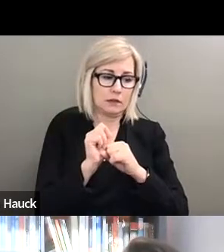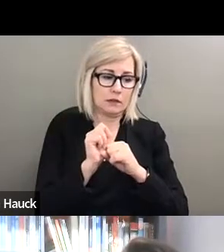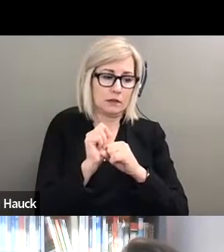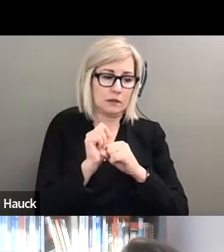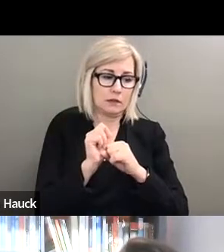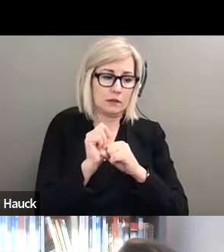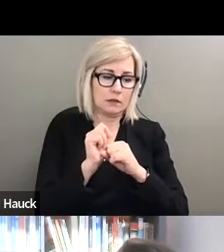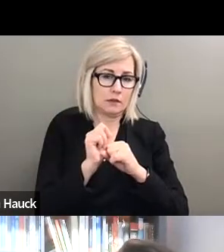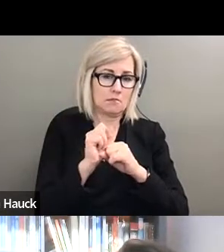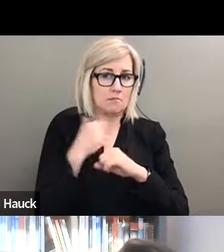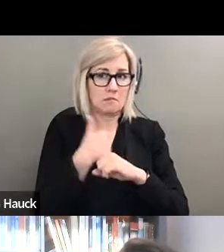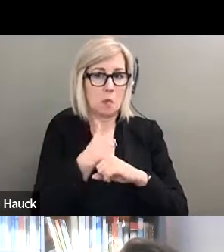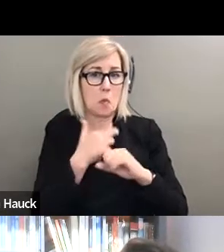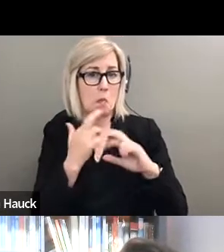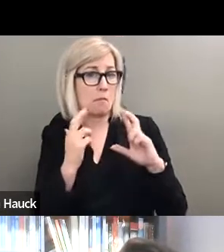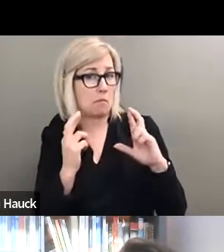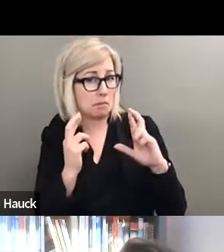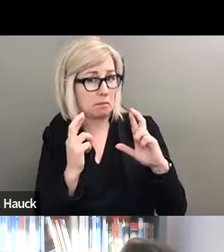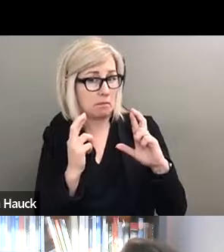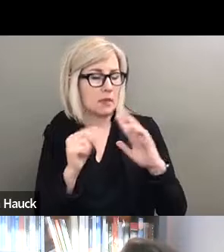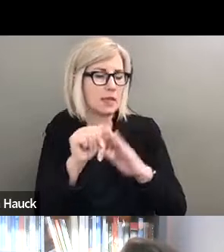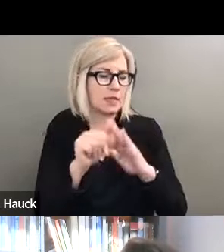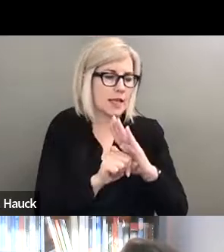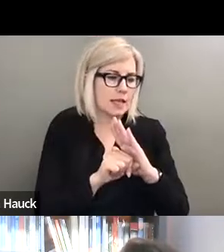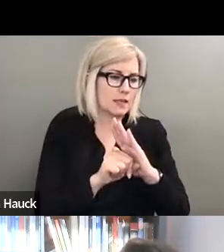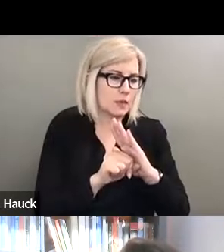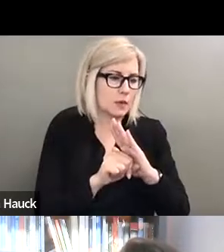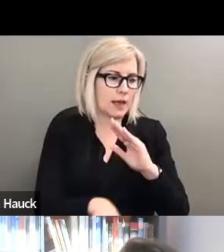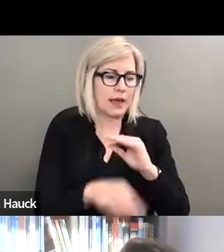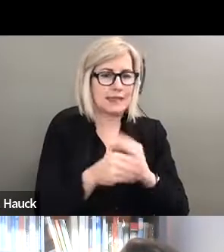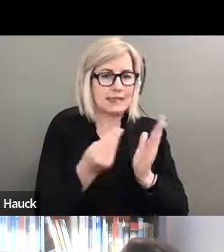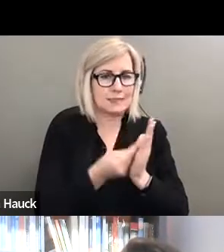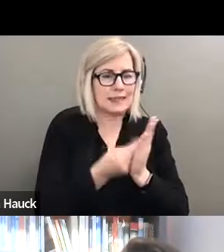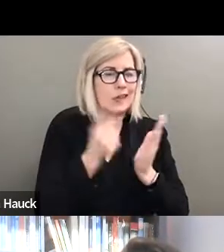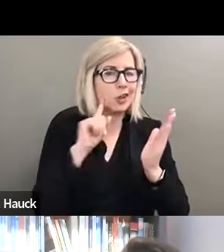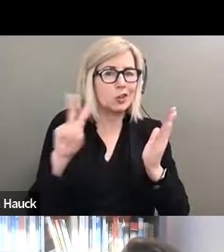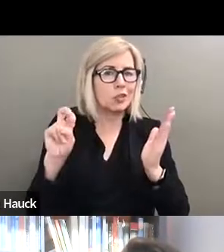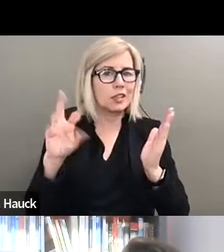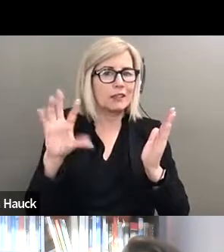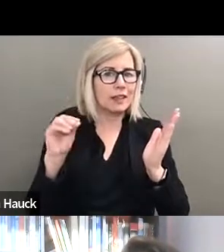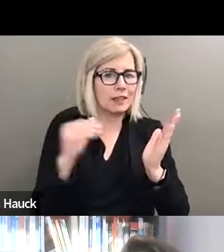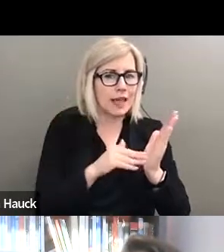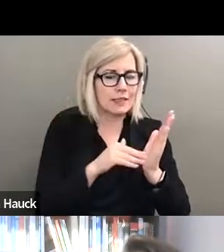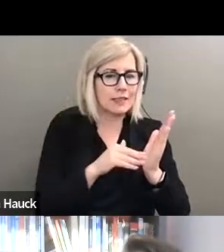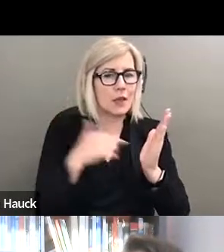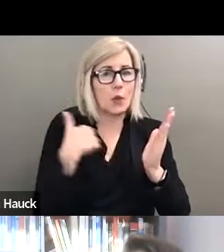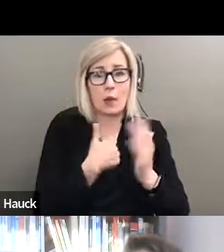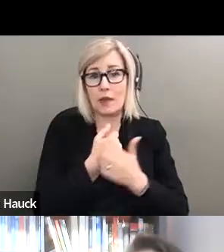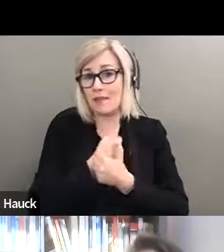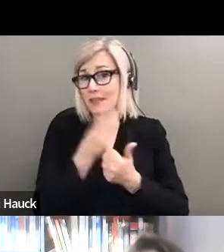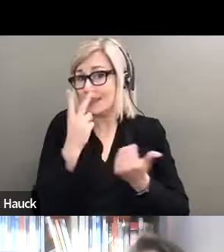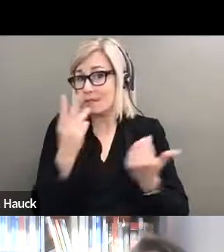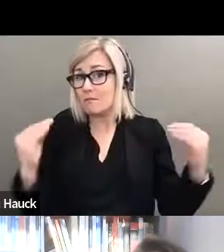We're hopeful that the Senate's going to put in some money. I've heard 250,000, but we'd love to see a lot